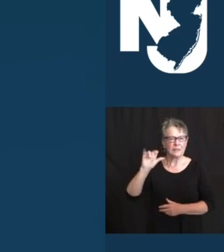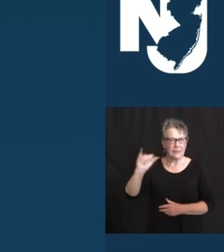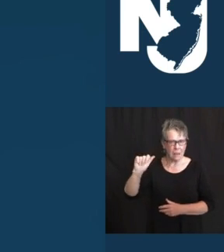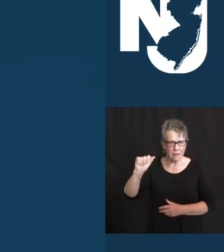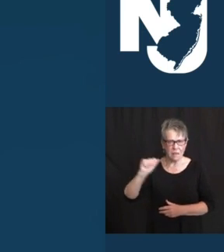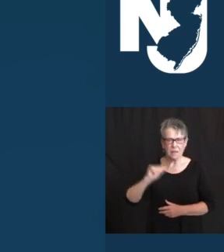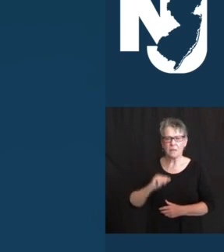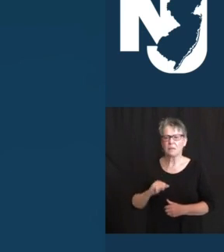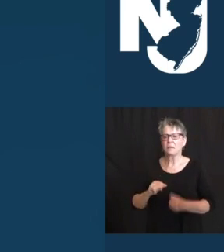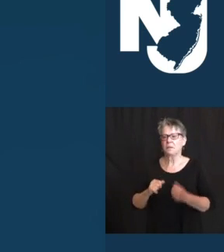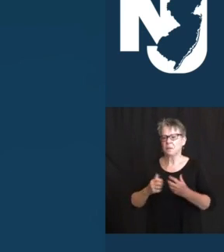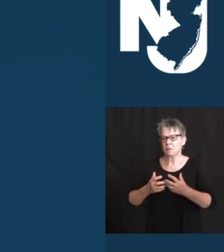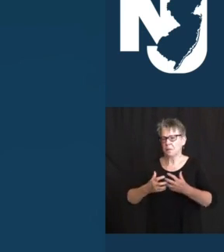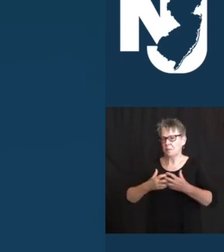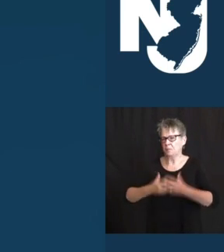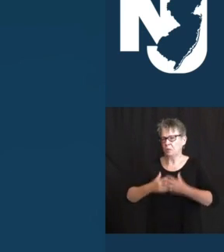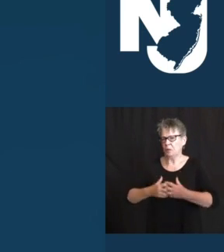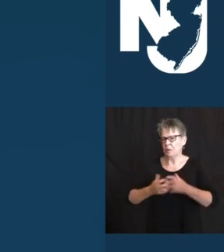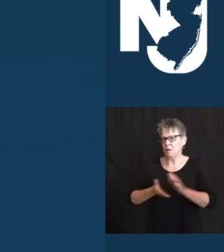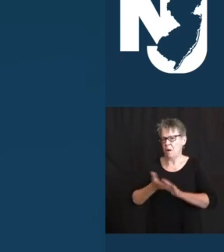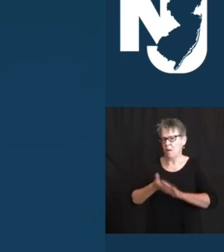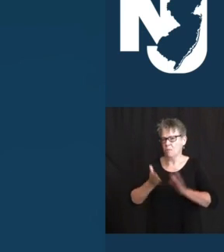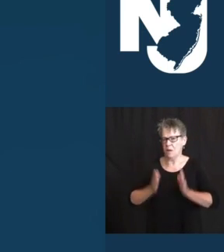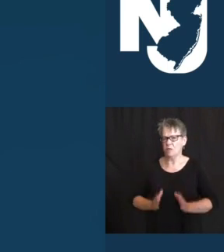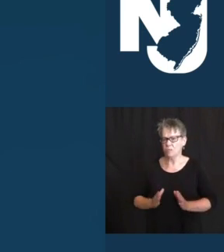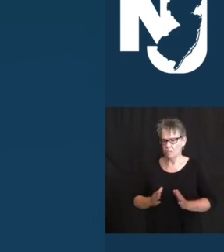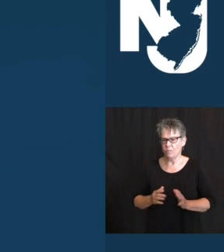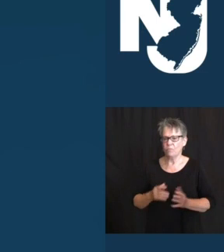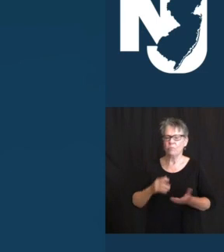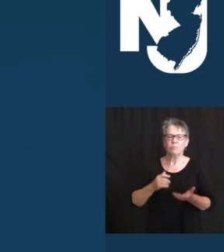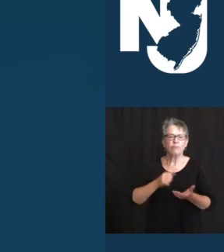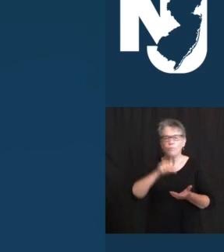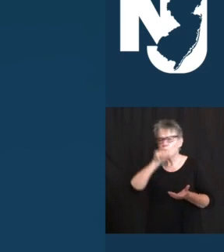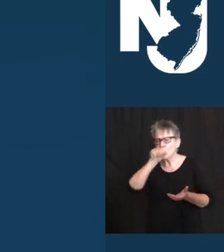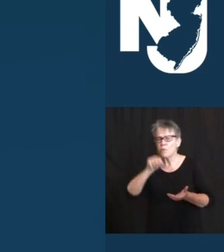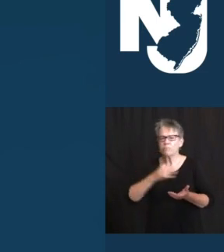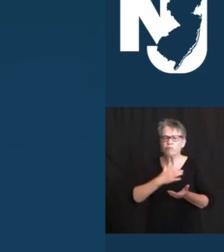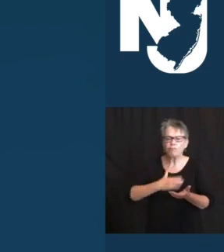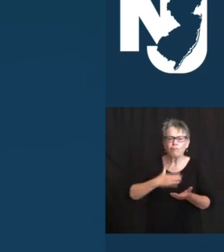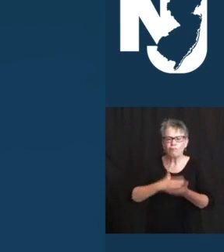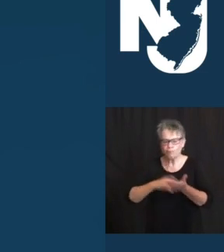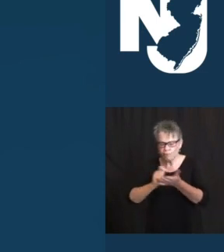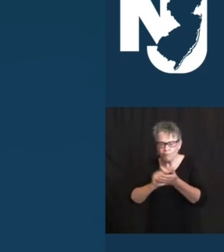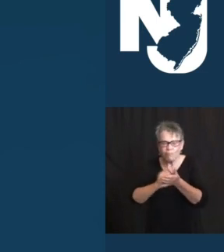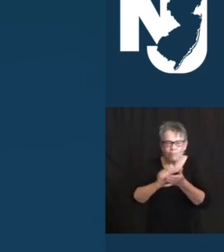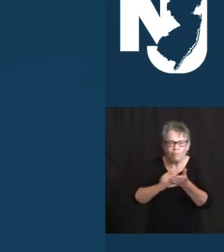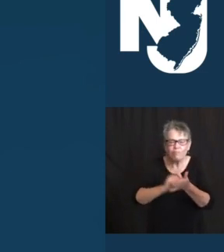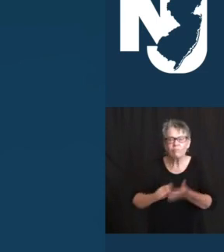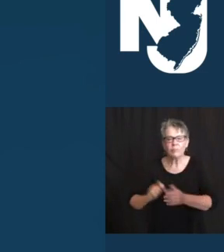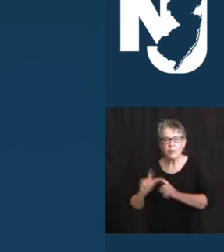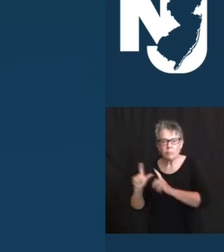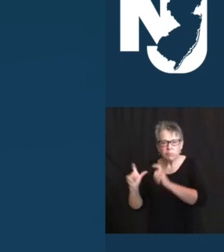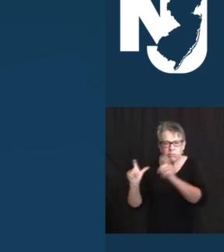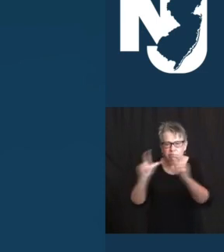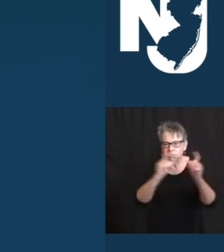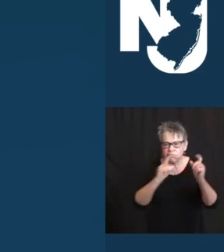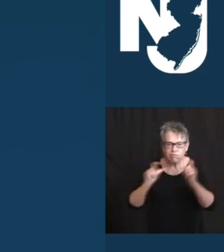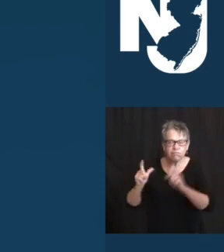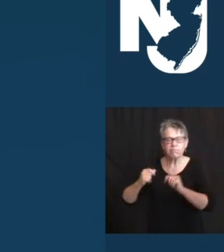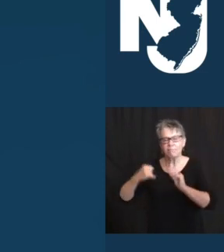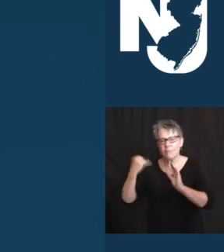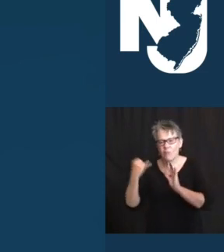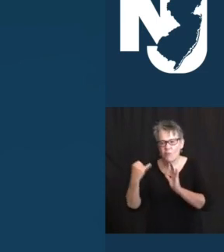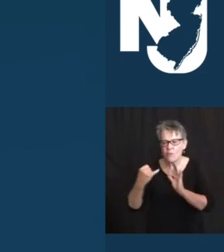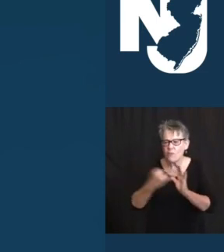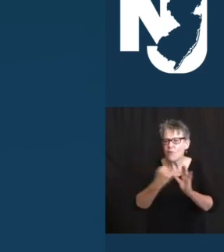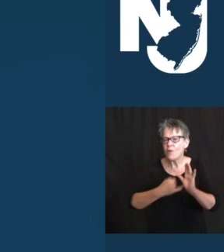printing company and had a passion for writing, photography, music, art, history, literature, and learning about world